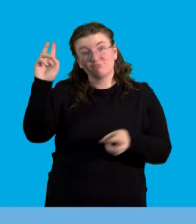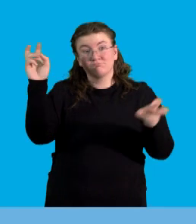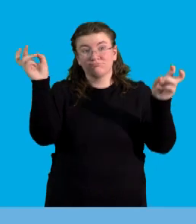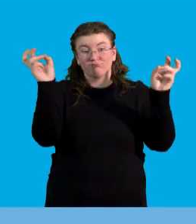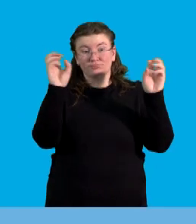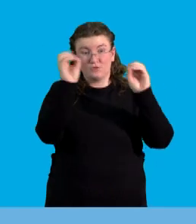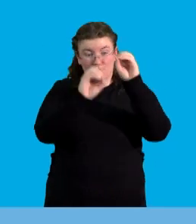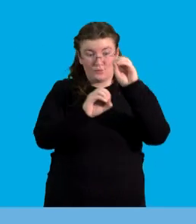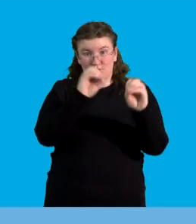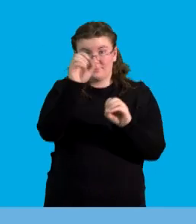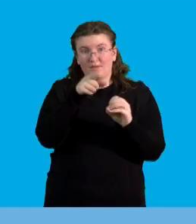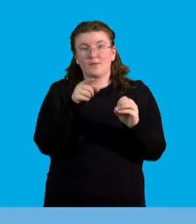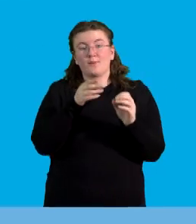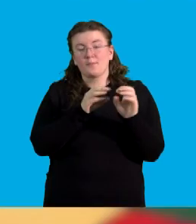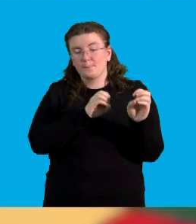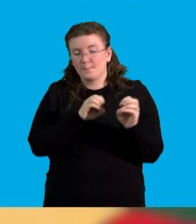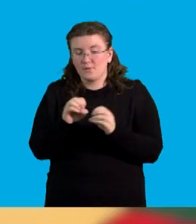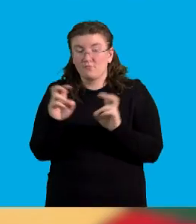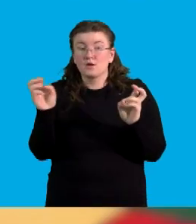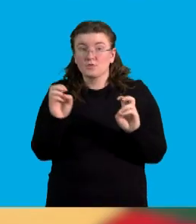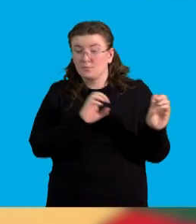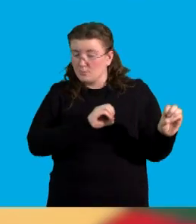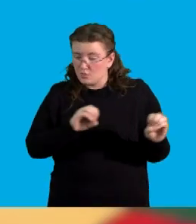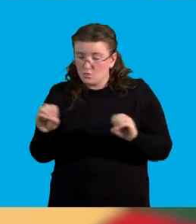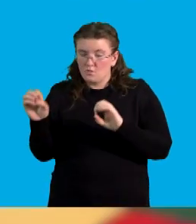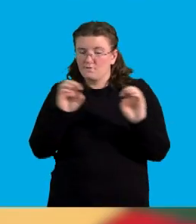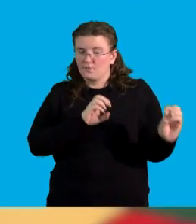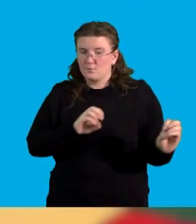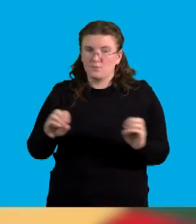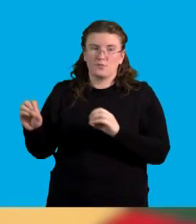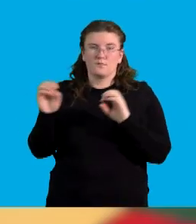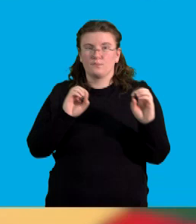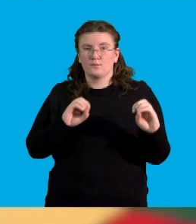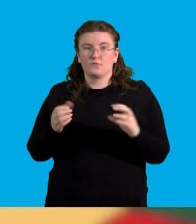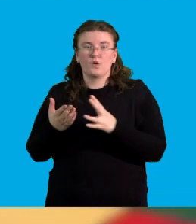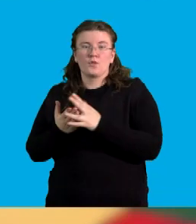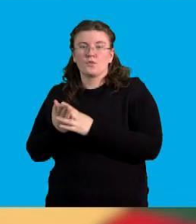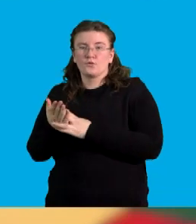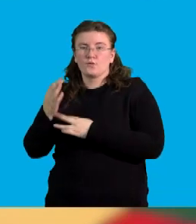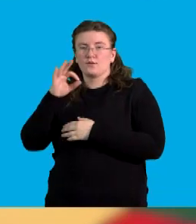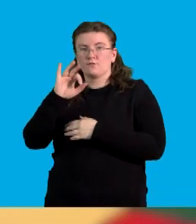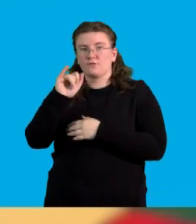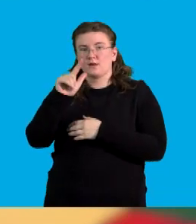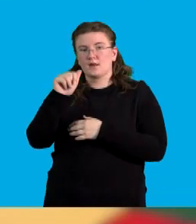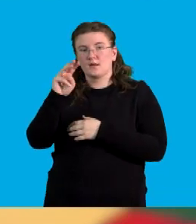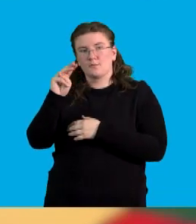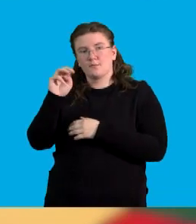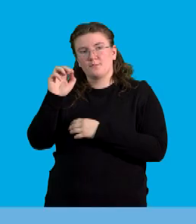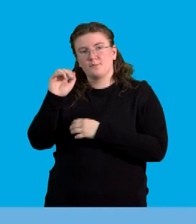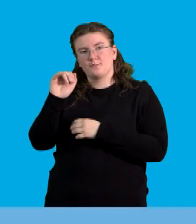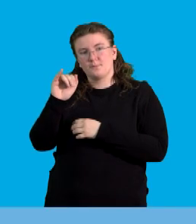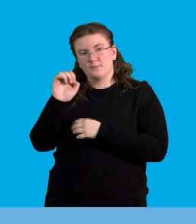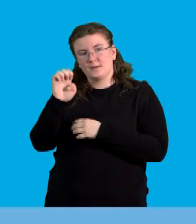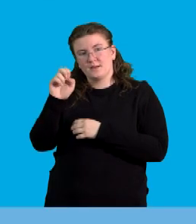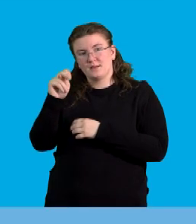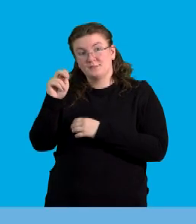moving through the filament, so they are moving in a form of electricity or electrical current. Now as they are passing through the filament, and the filament has